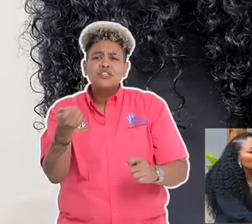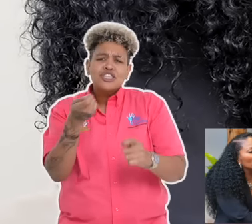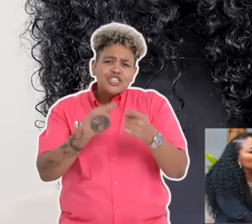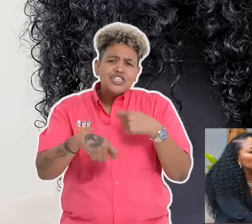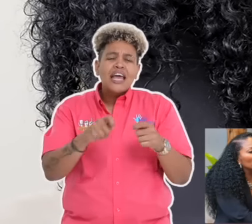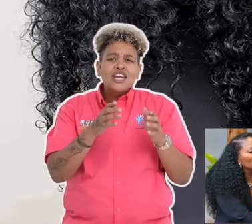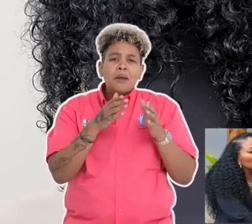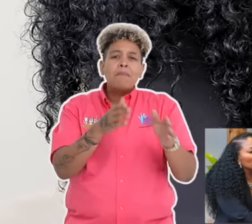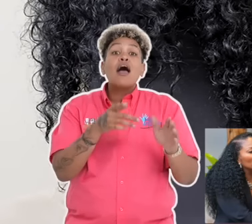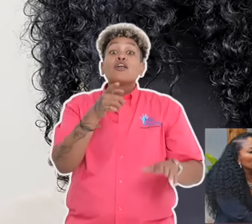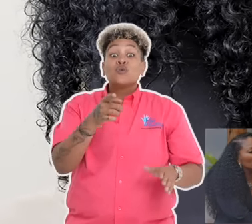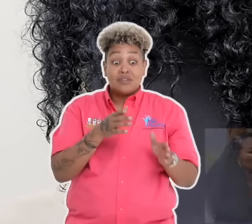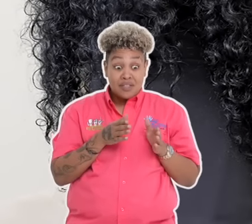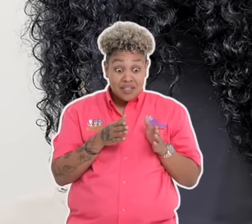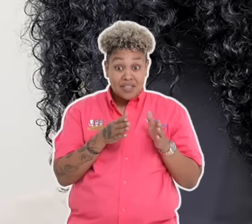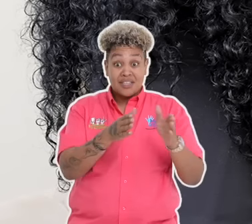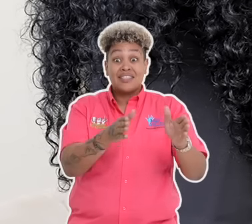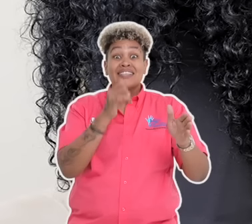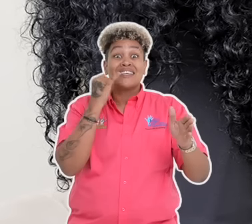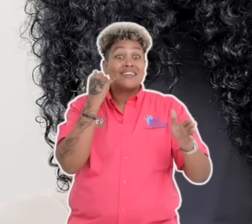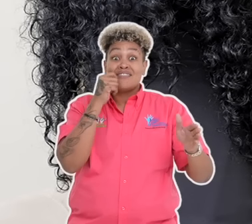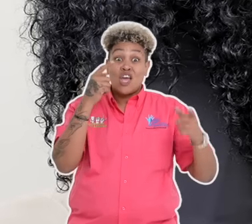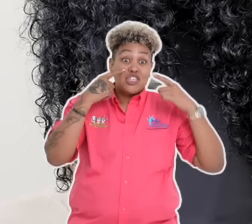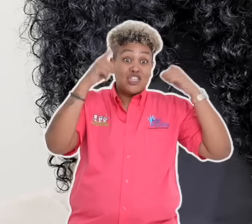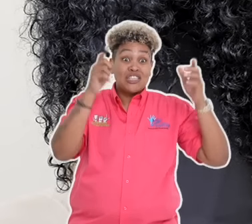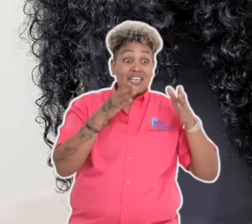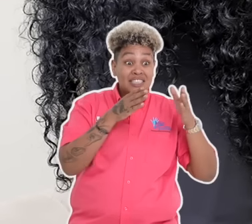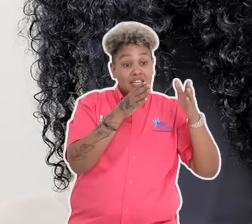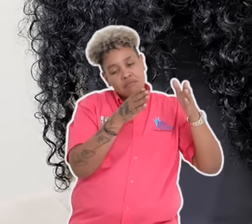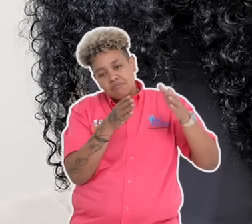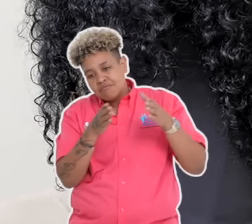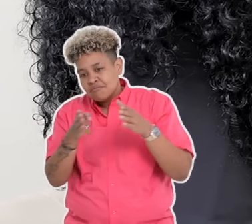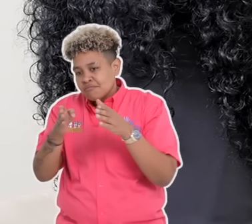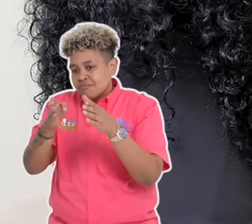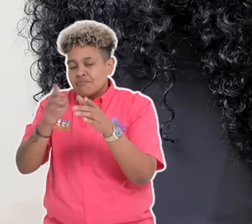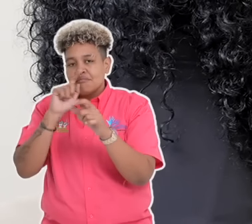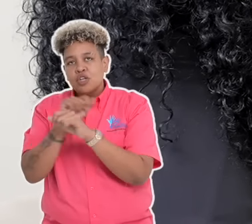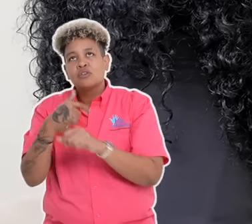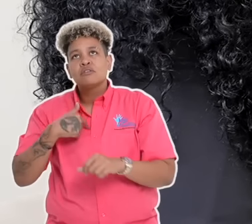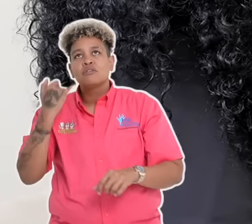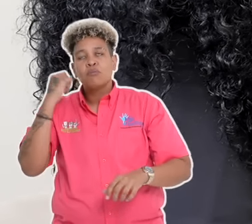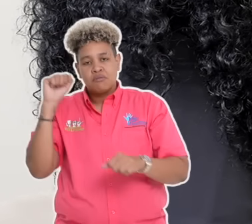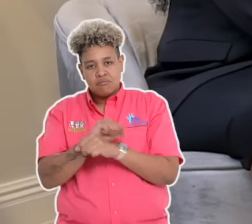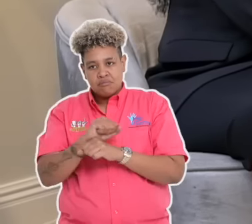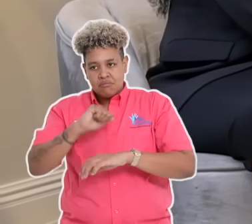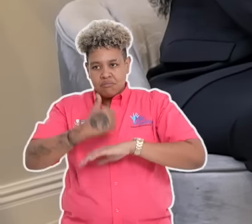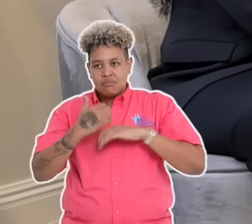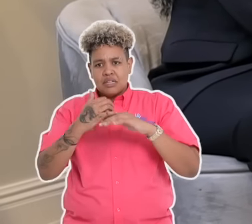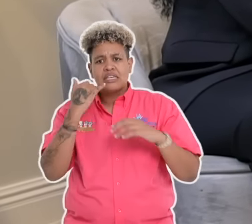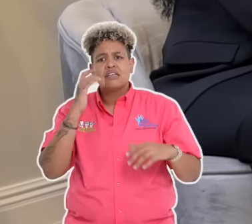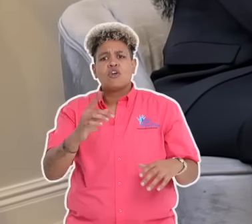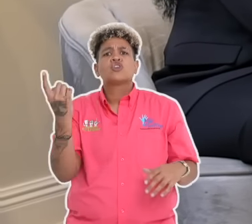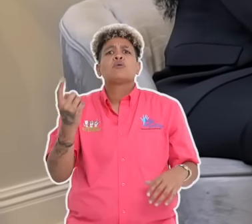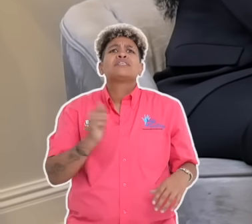changing the path that you are on if it's not a successful path so that you can become exactly what you want to become. Mm. So